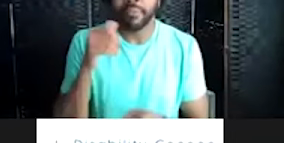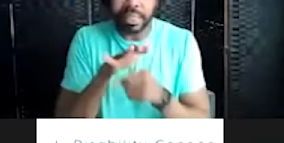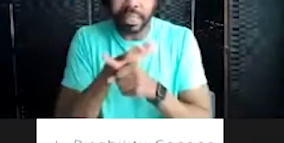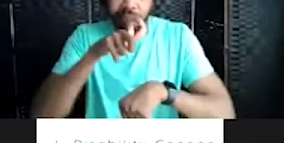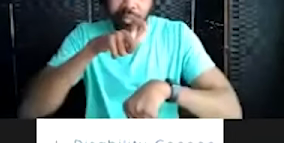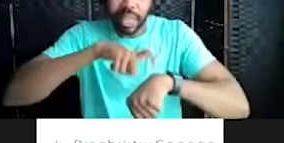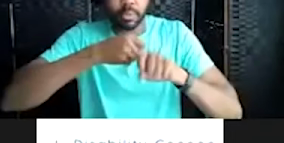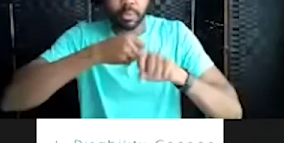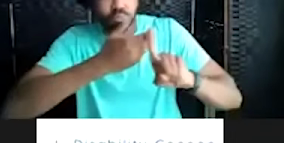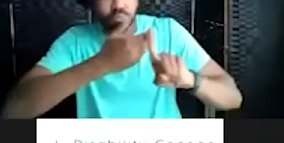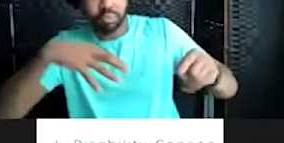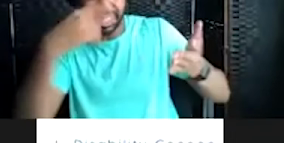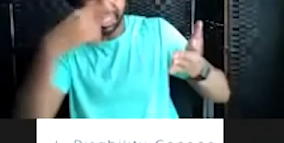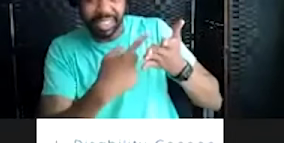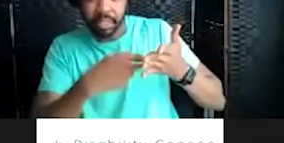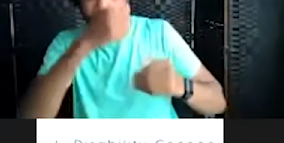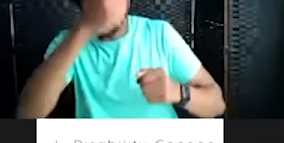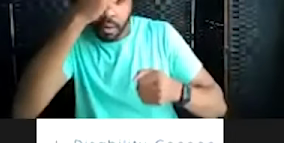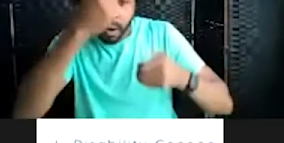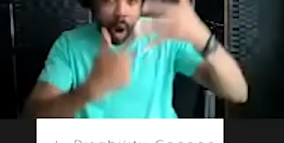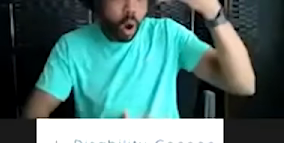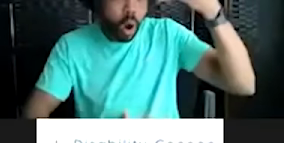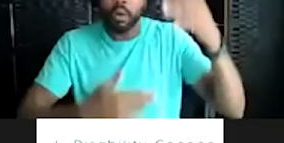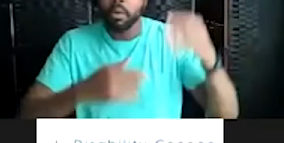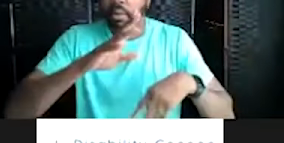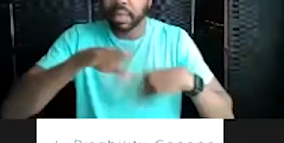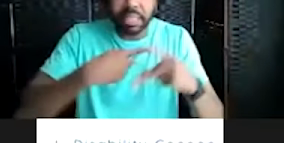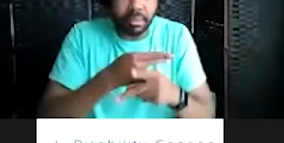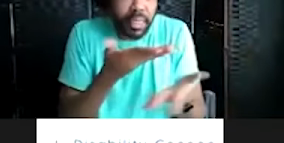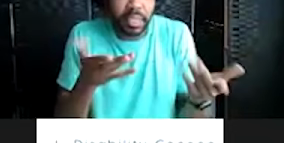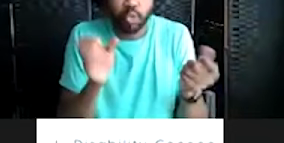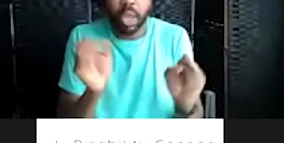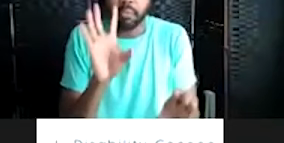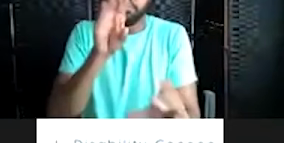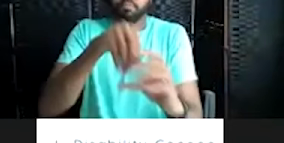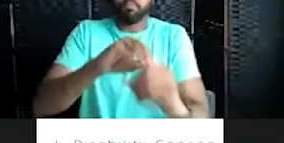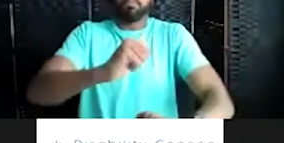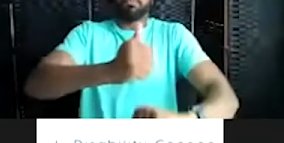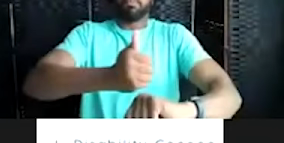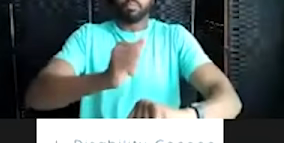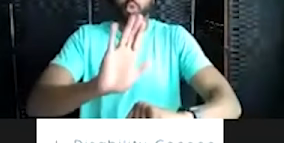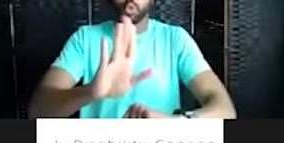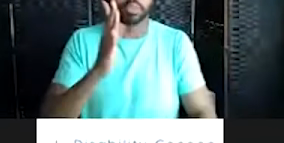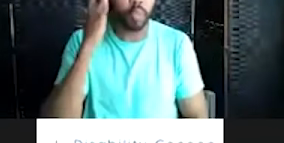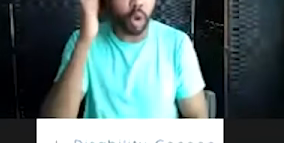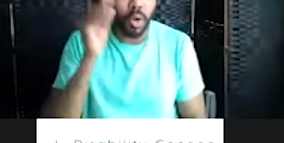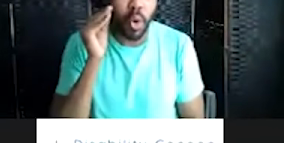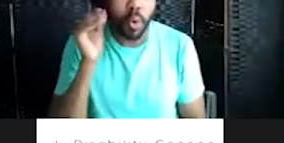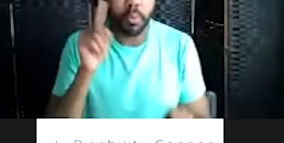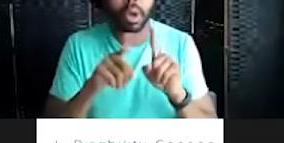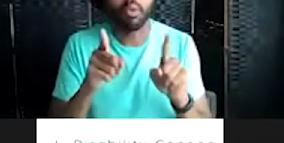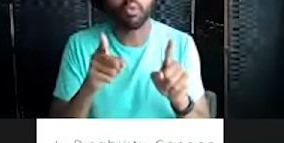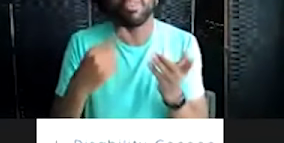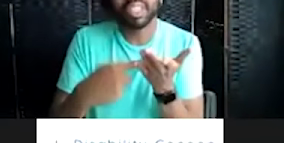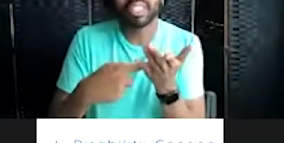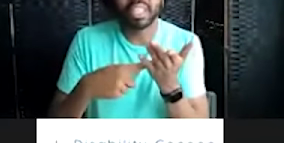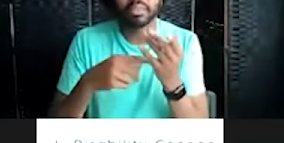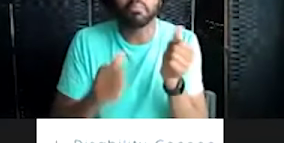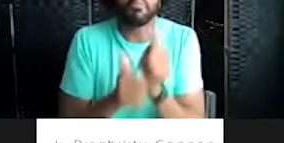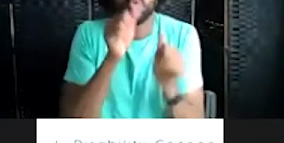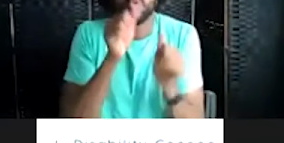of smart home components. So we're going to be covering those that are kind of most common and most used in